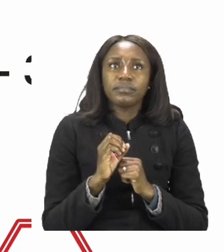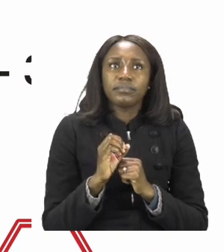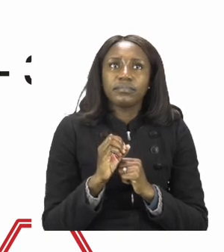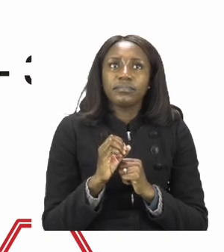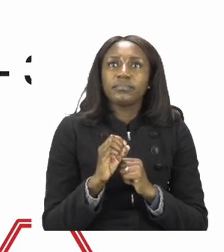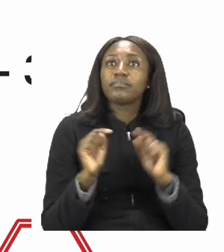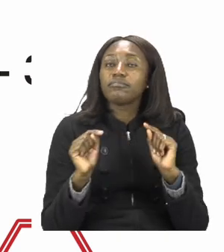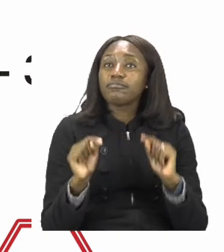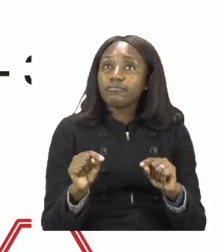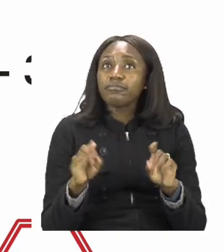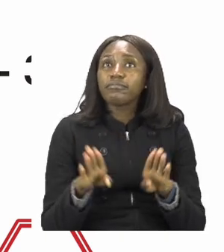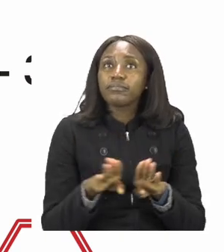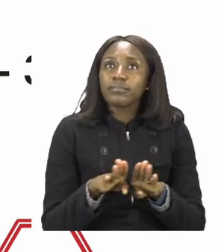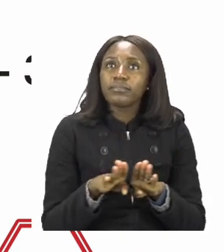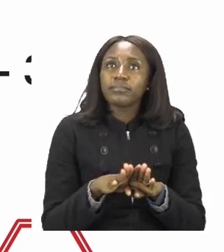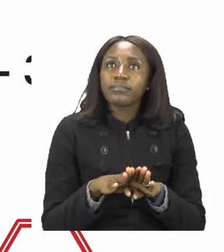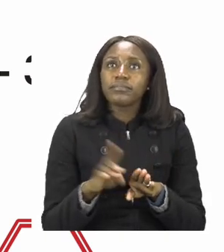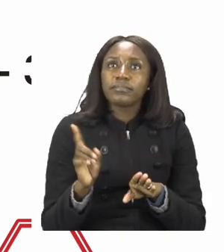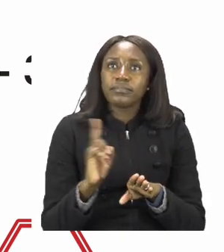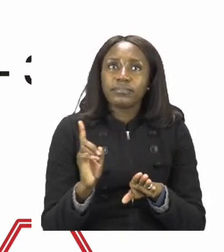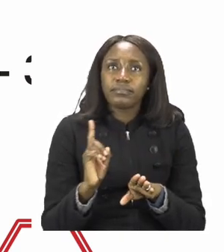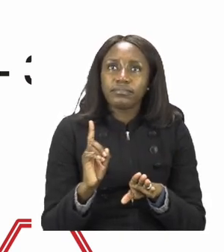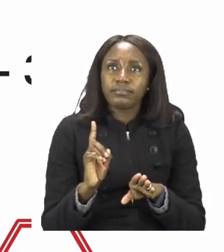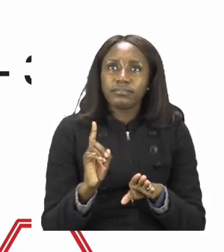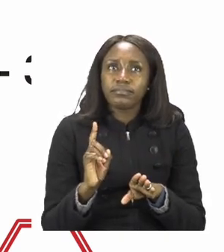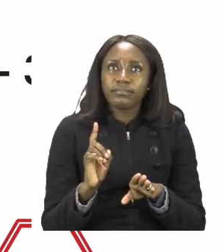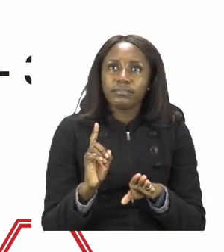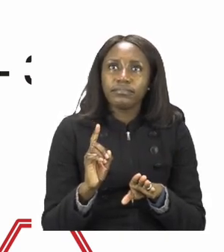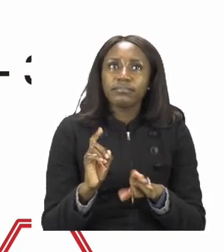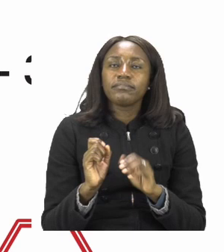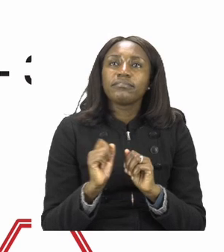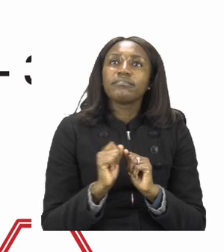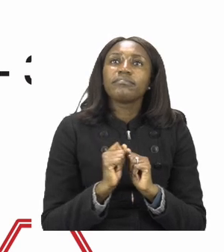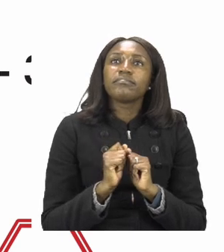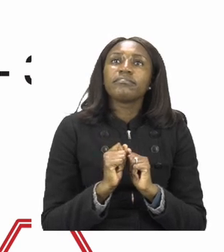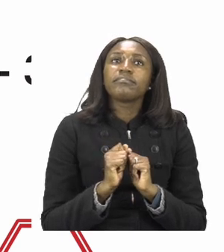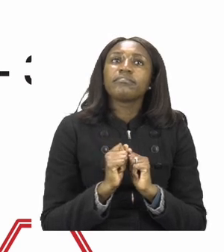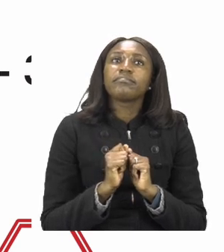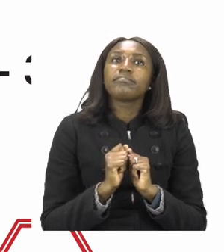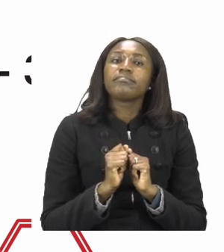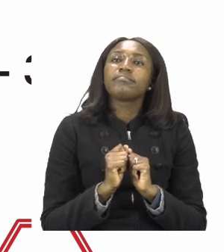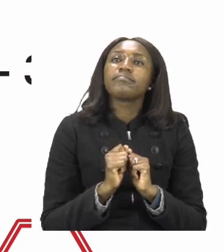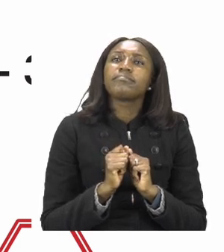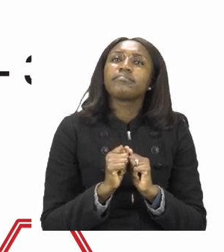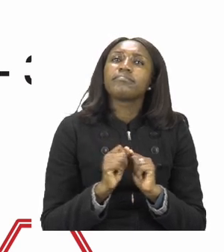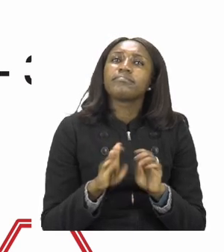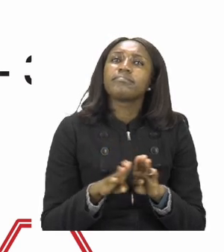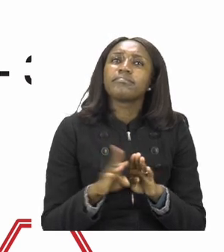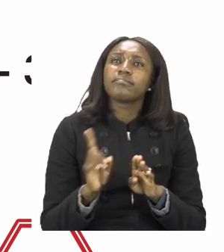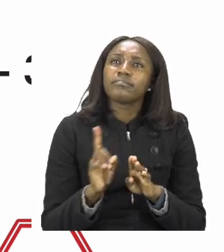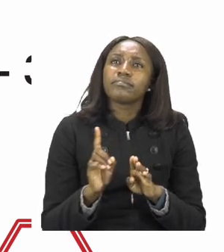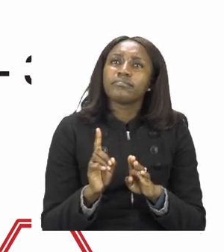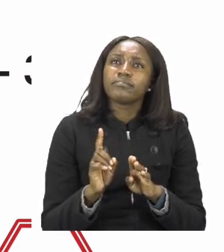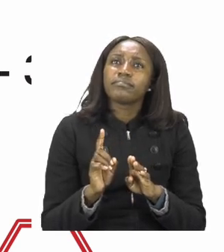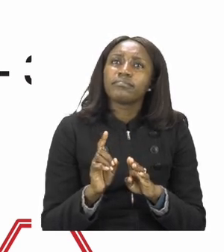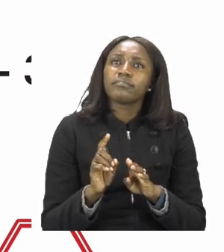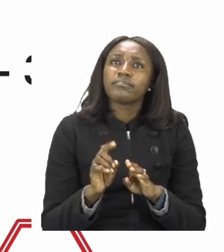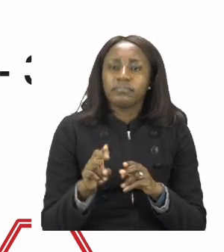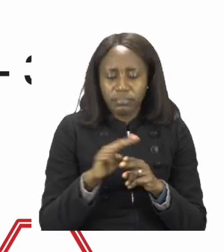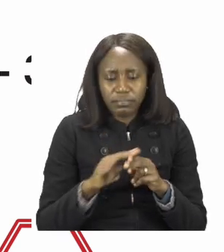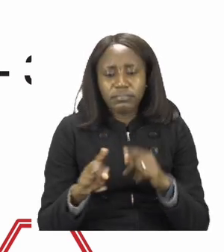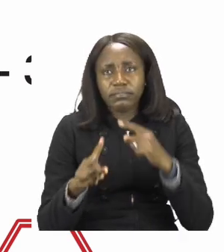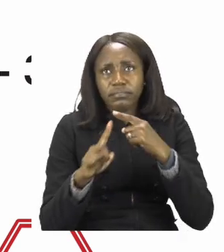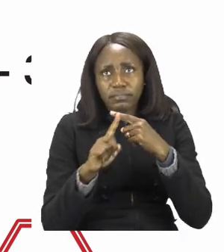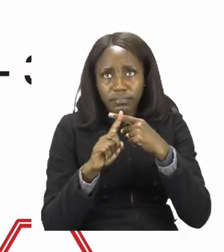today, we're going to be doing computation. Now, the computation that we're going to be doing involves